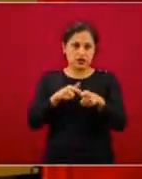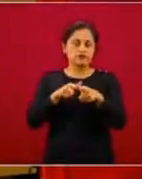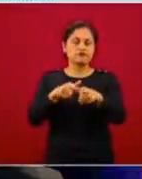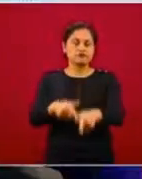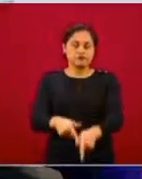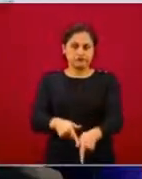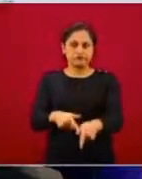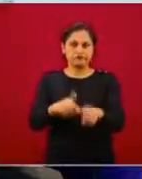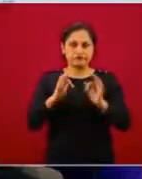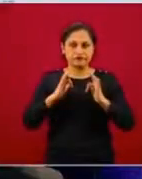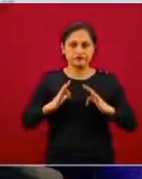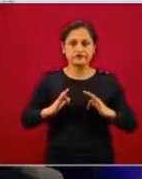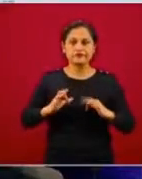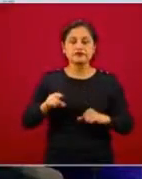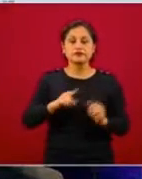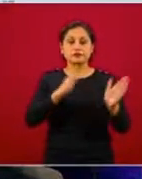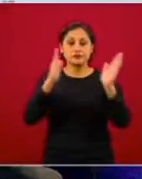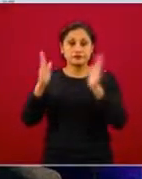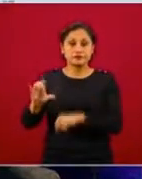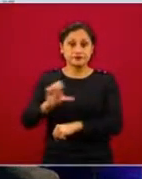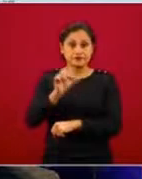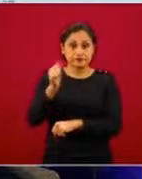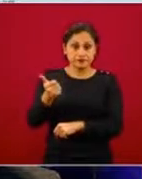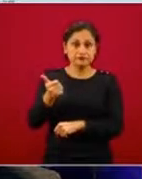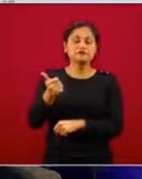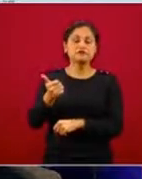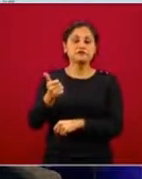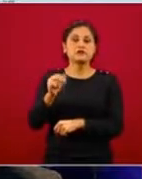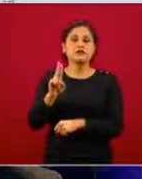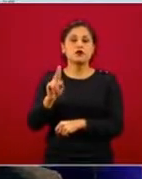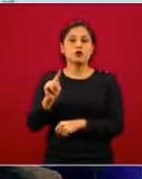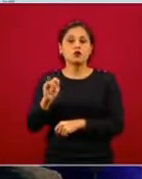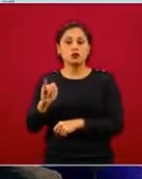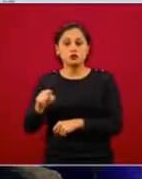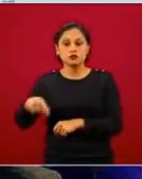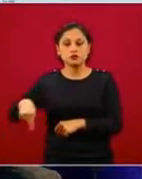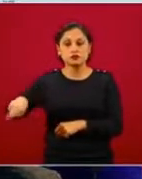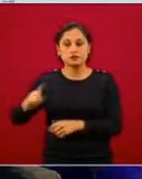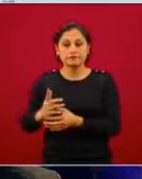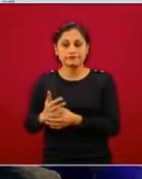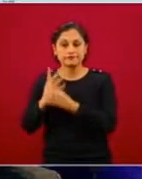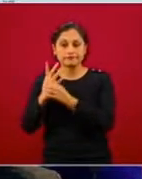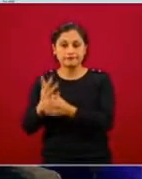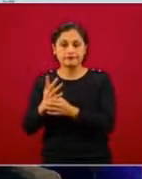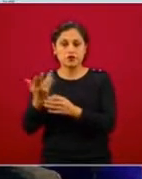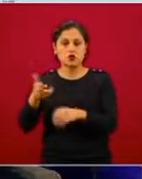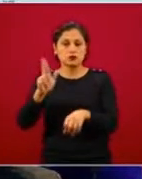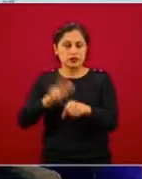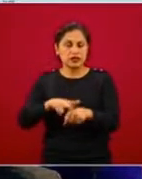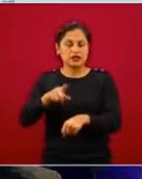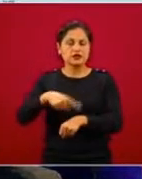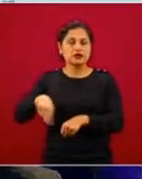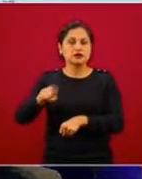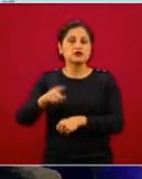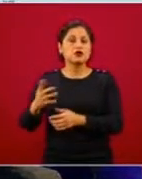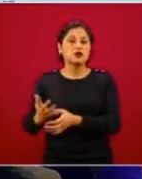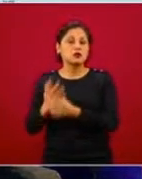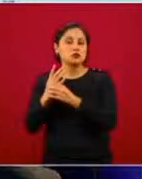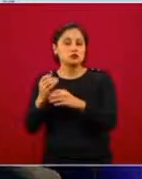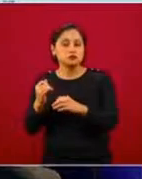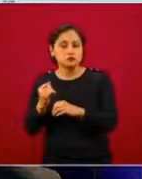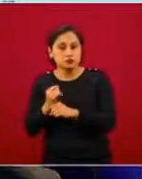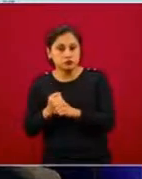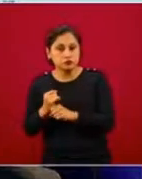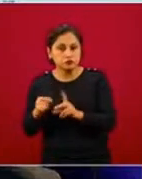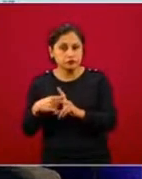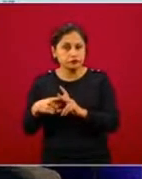working on those occupancy rates. This is hospitalization, and in terms of the projection, it's still far from